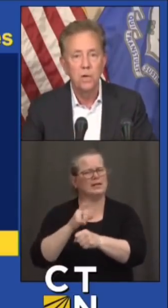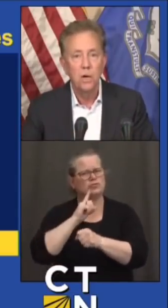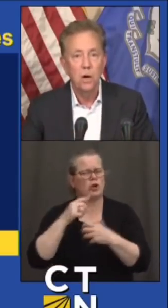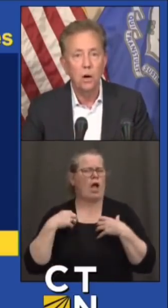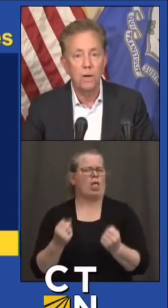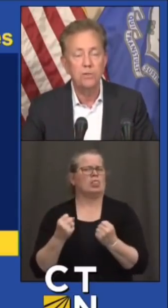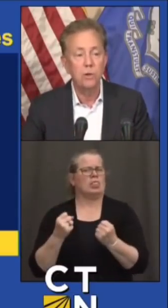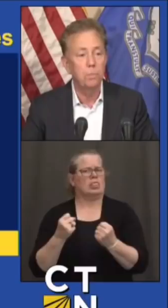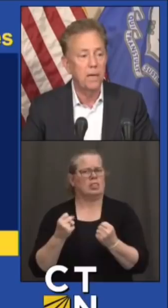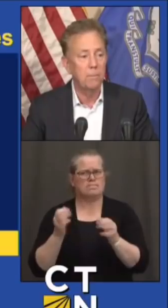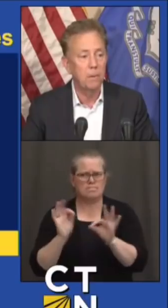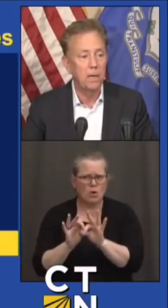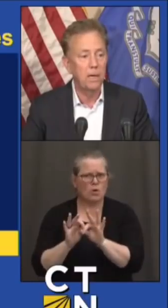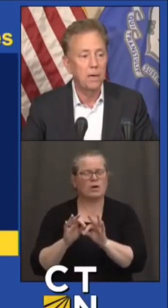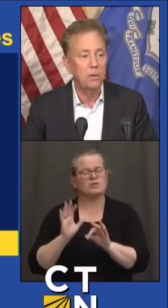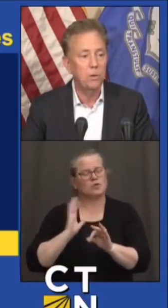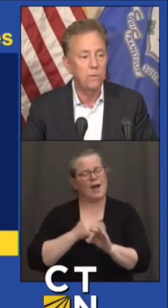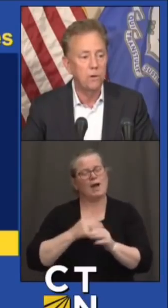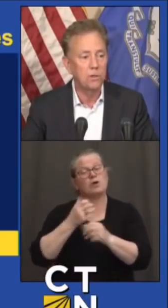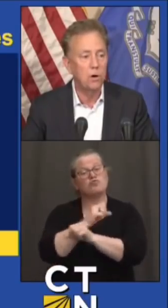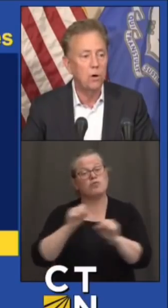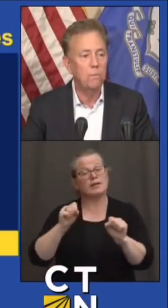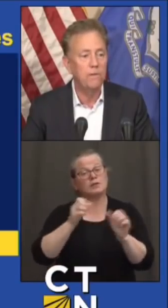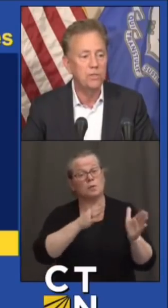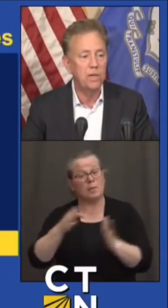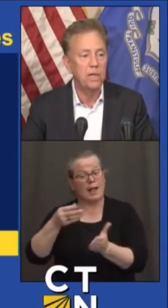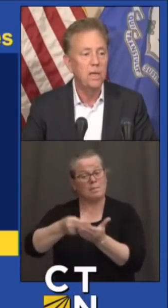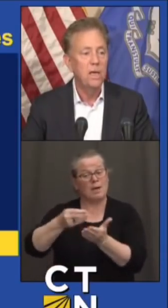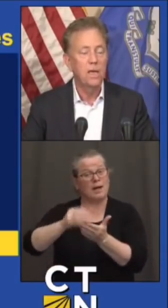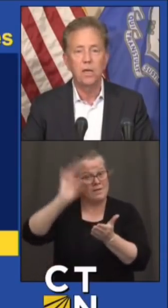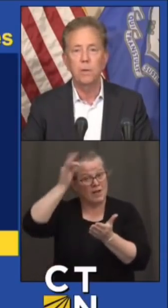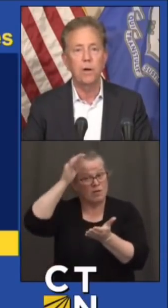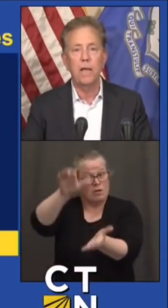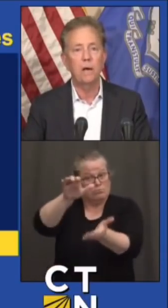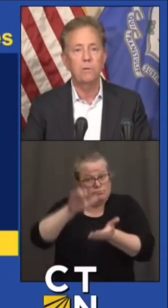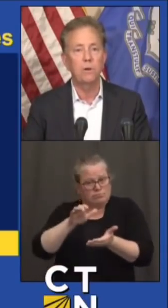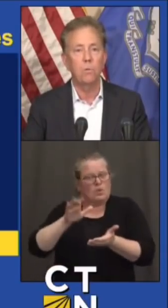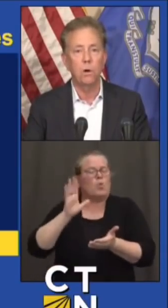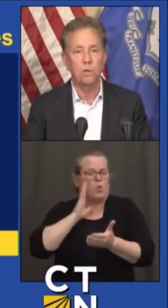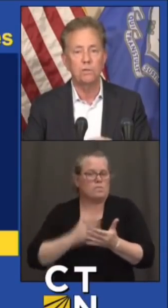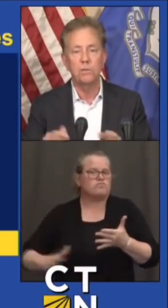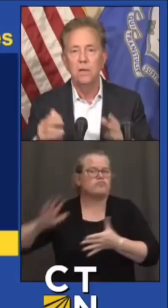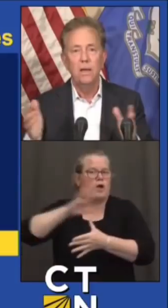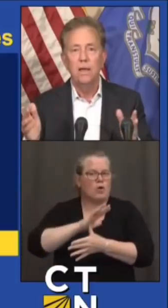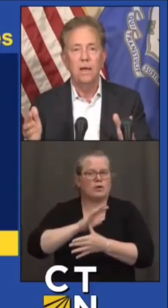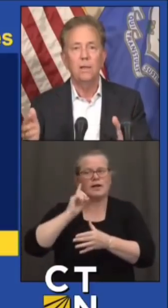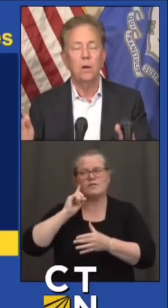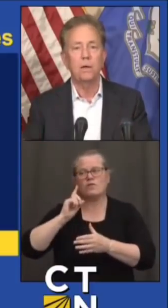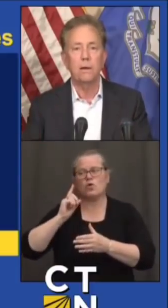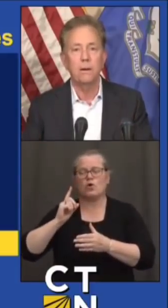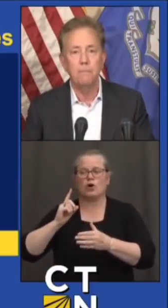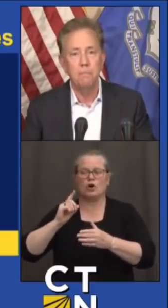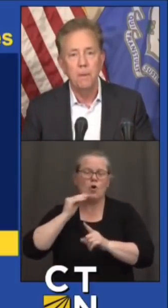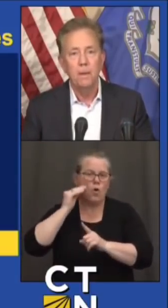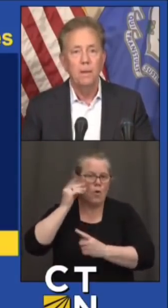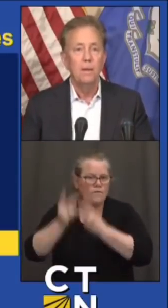prioritize our rescue plan money, universal home visiting, and community health workers.